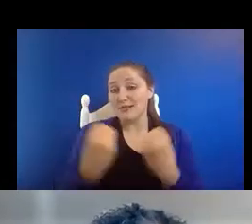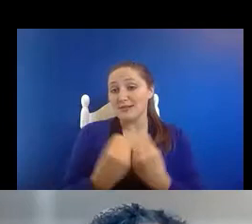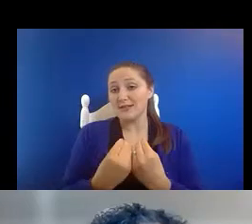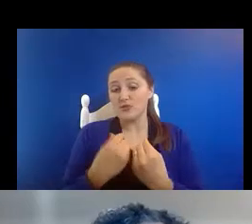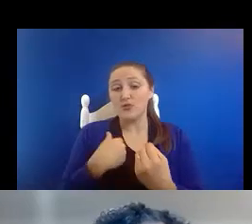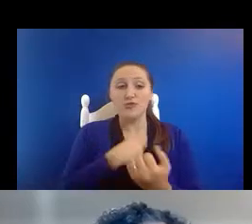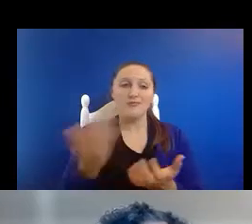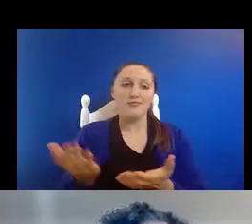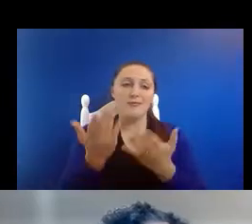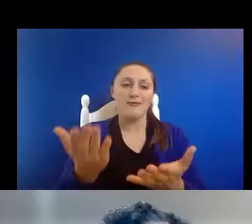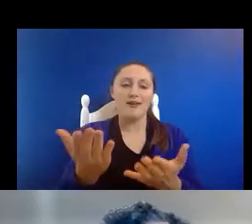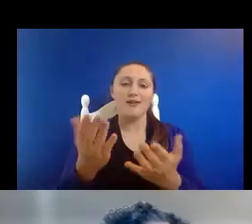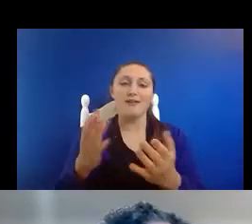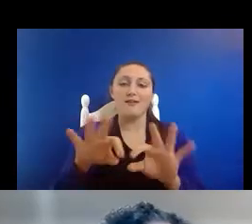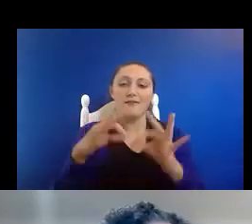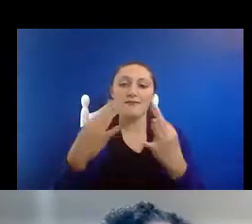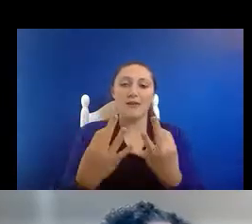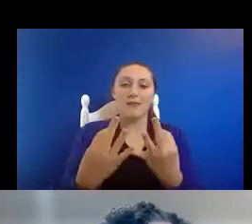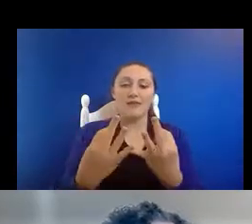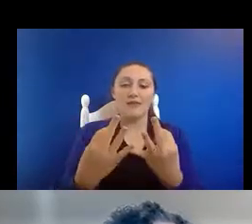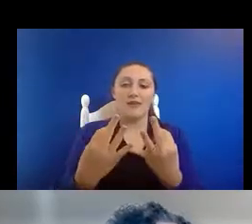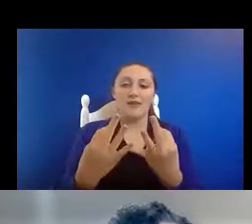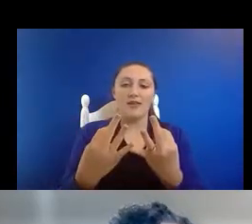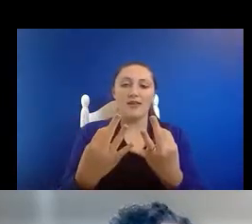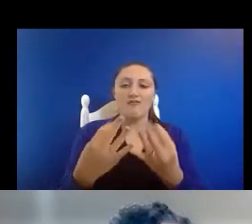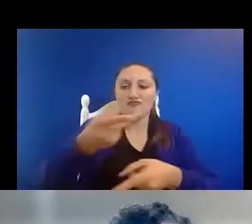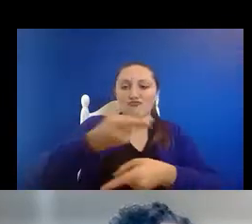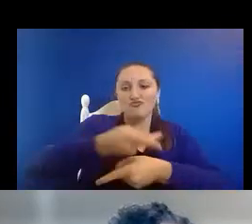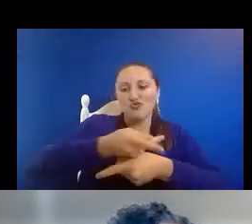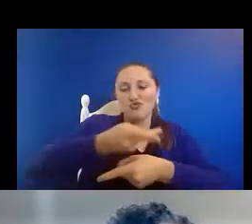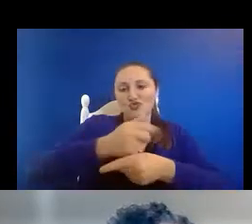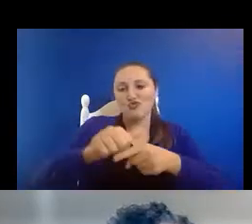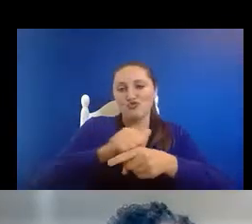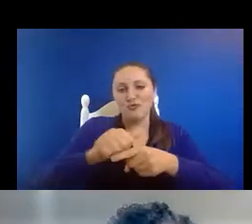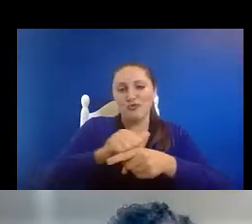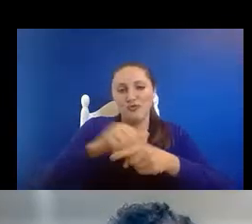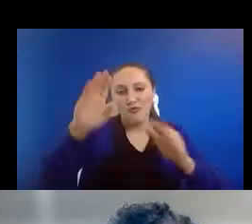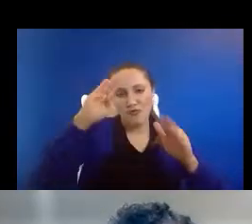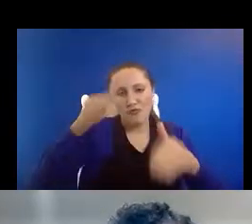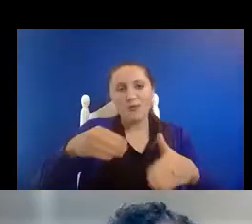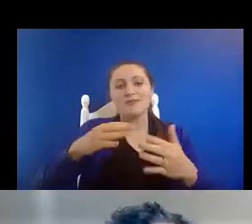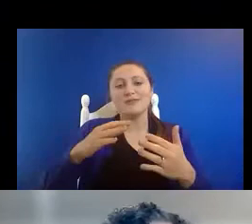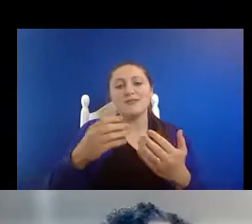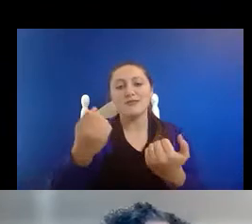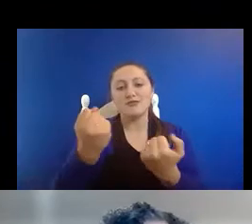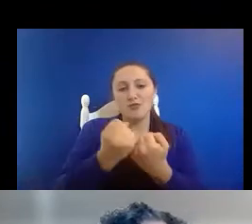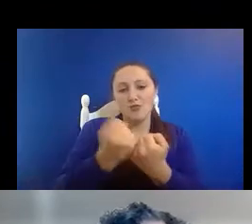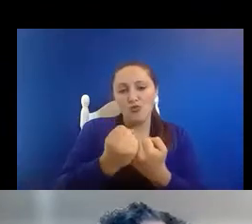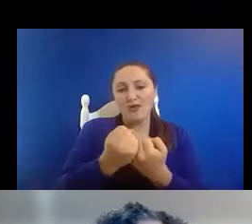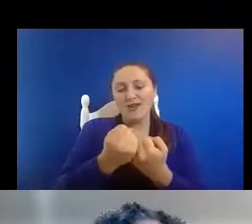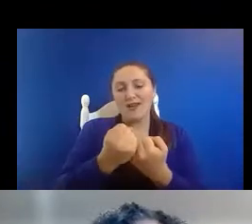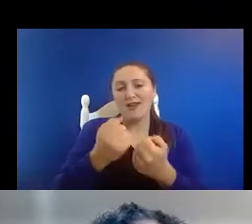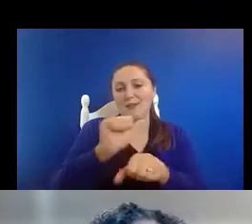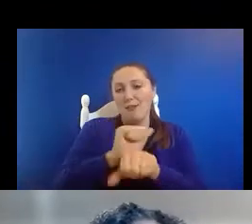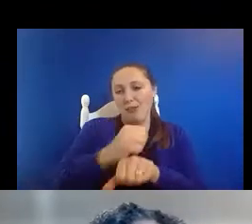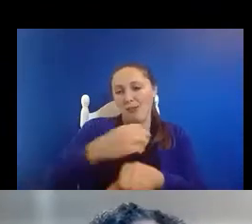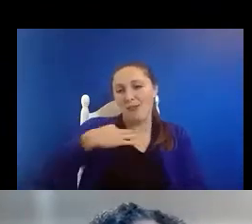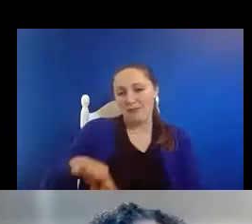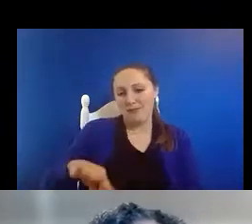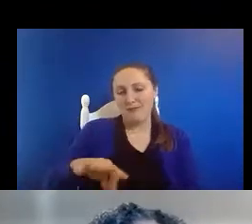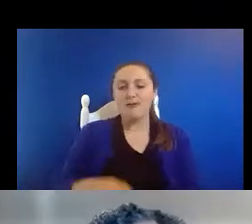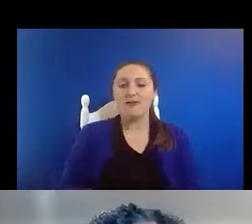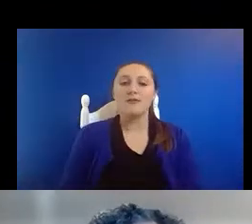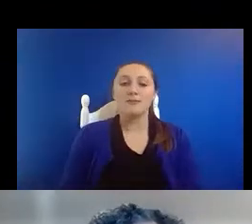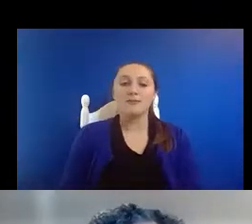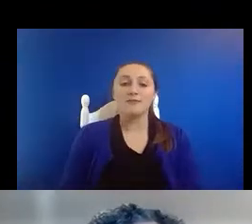provided family and guardian trainings focused on the benefits of supported employment. We provided work